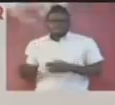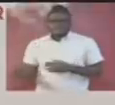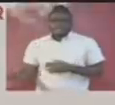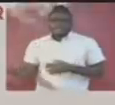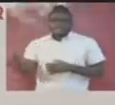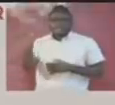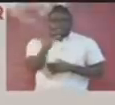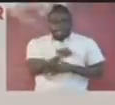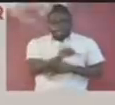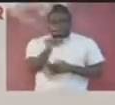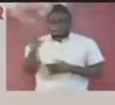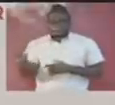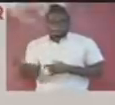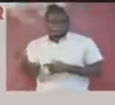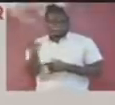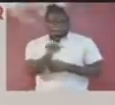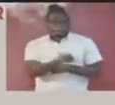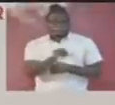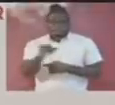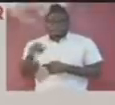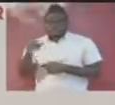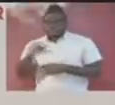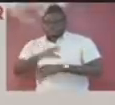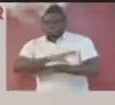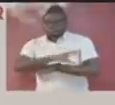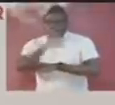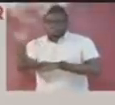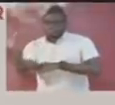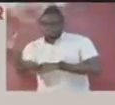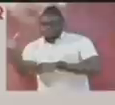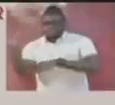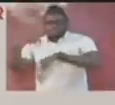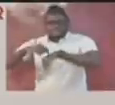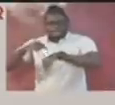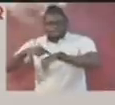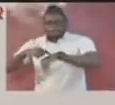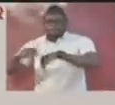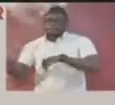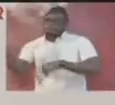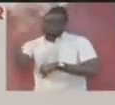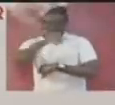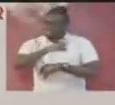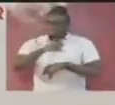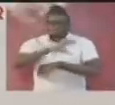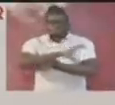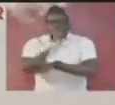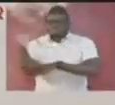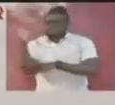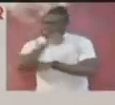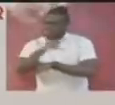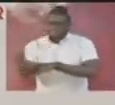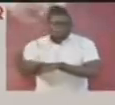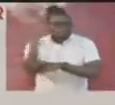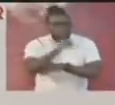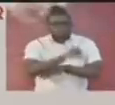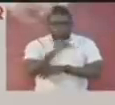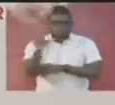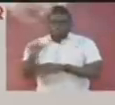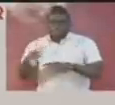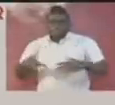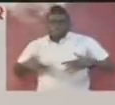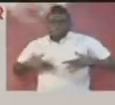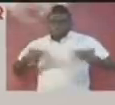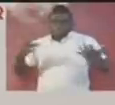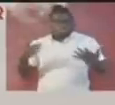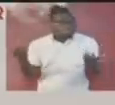Christmas time, where we were missing Christmas and we were wondering how we would get through it and so on. So that if Carnival is a big part